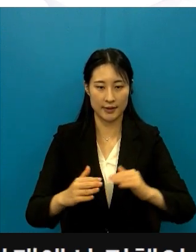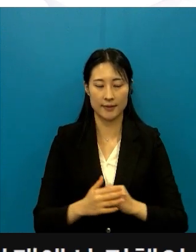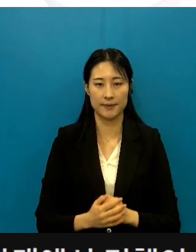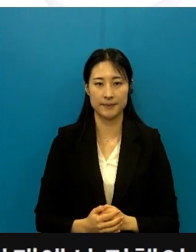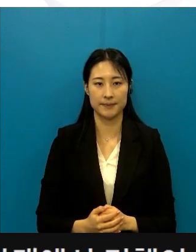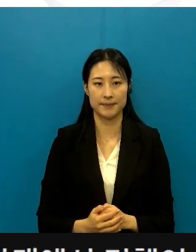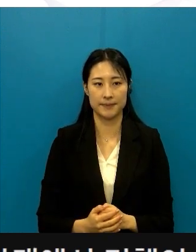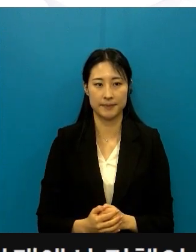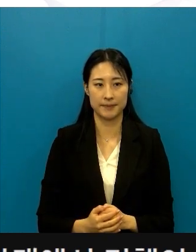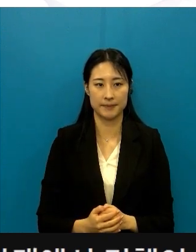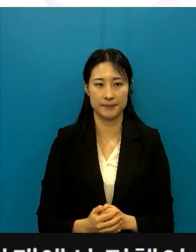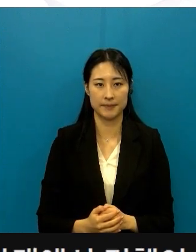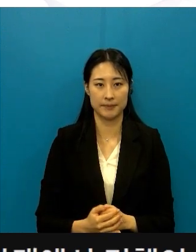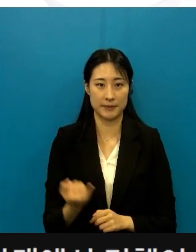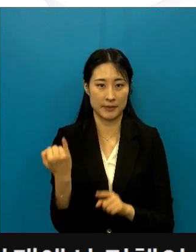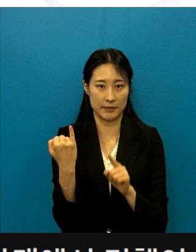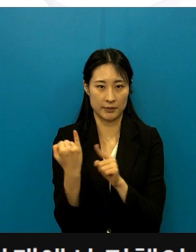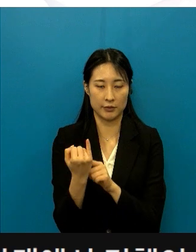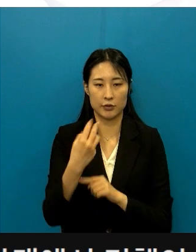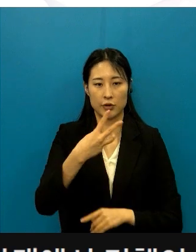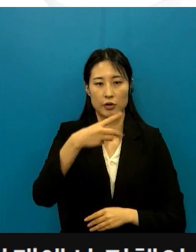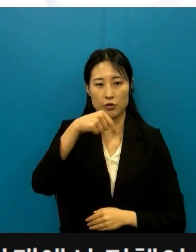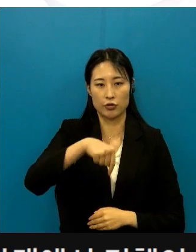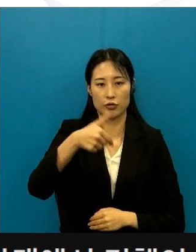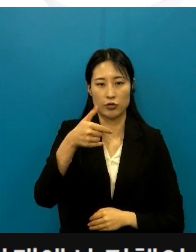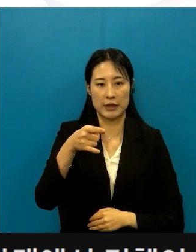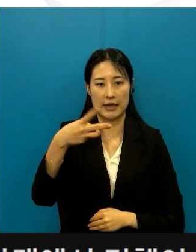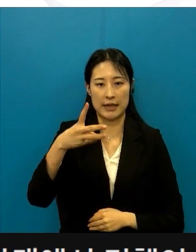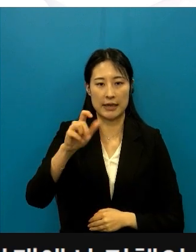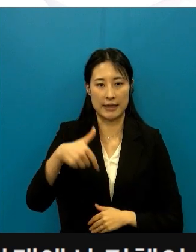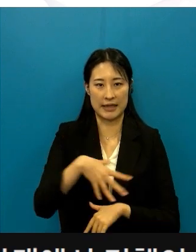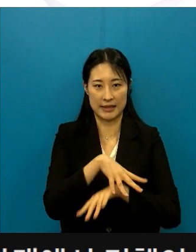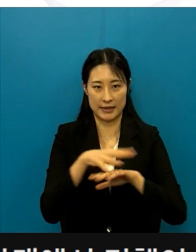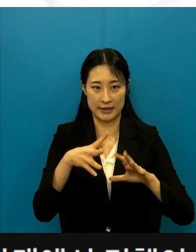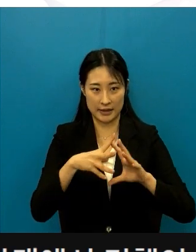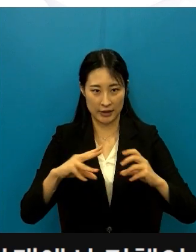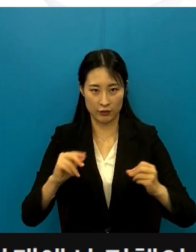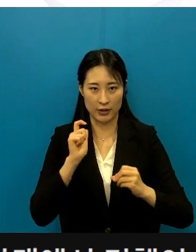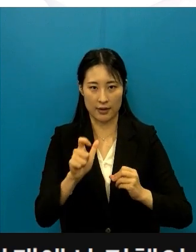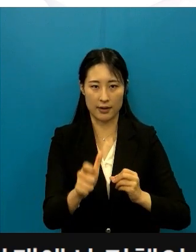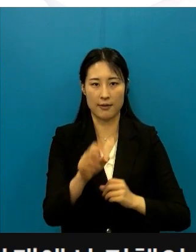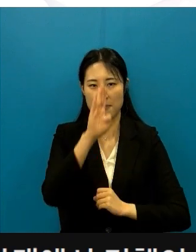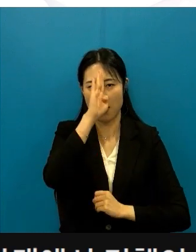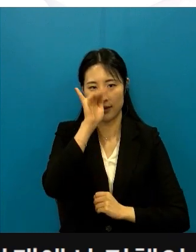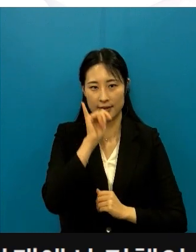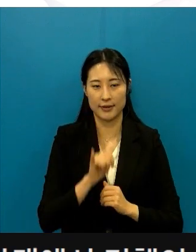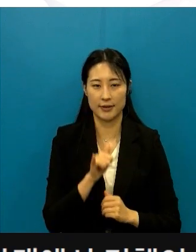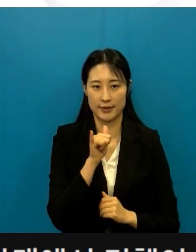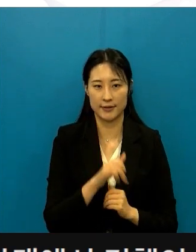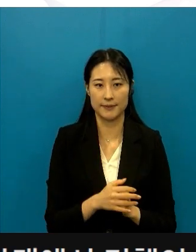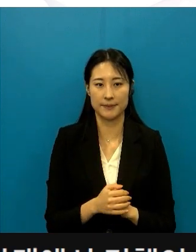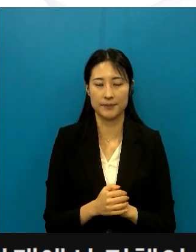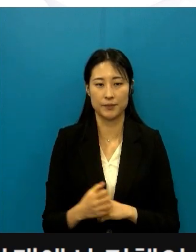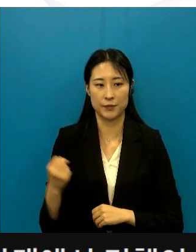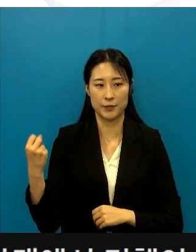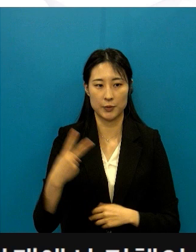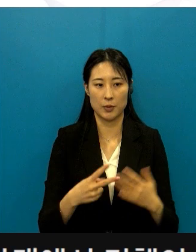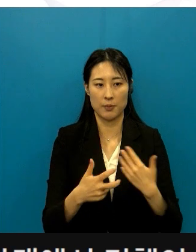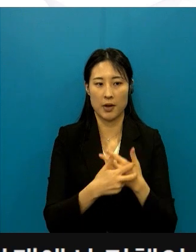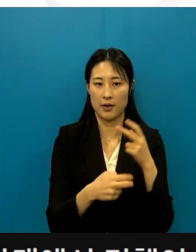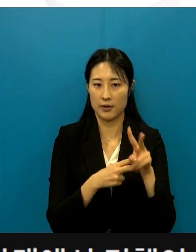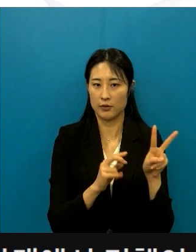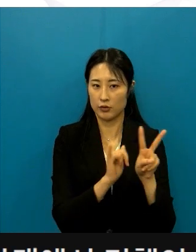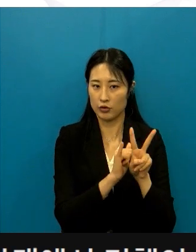sclerosis, ALS. The doctor were arrested in July on charge of commissioned